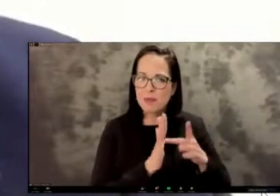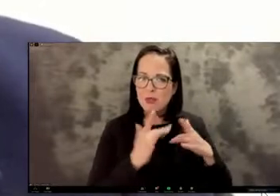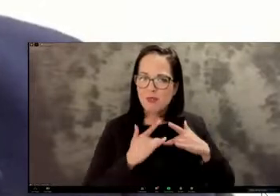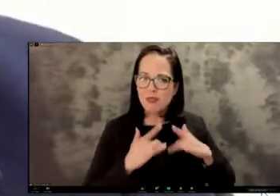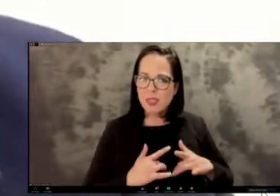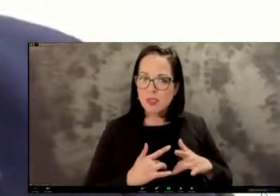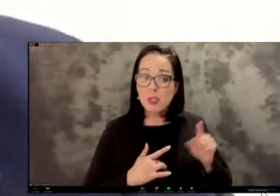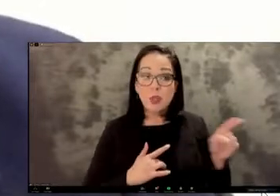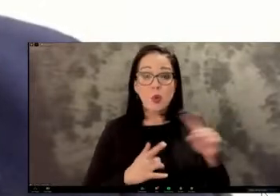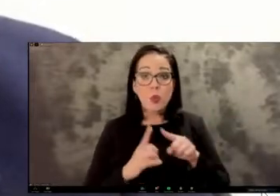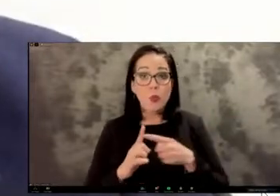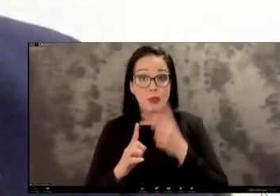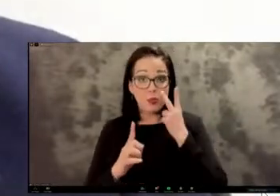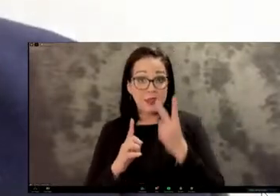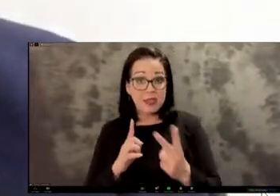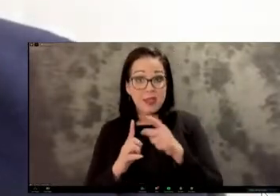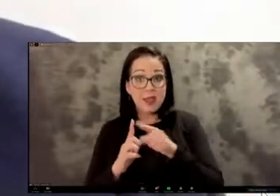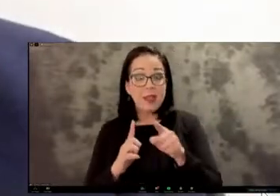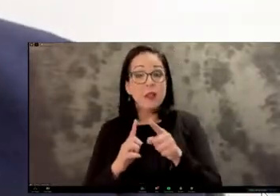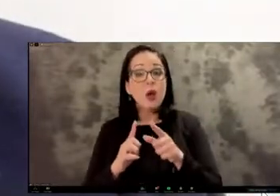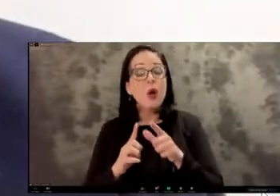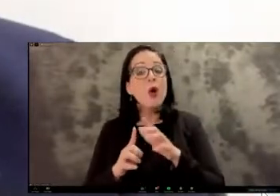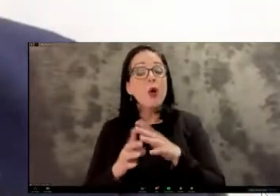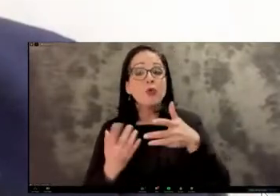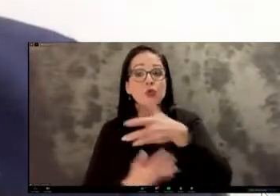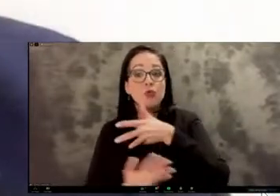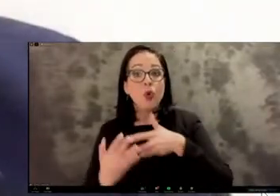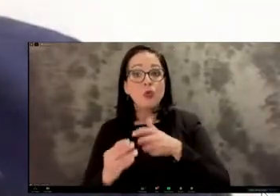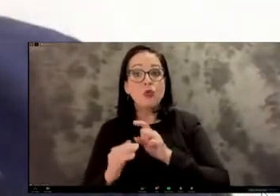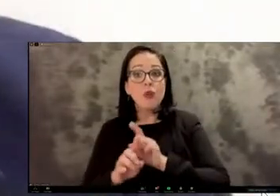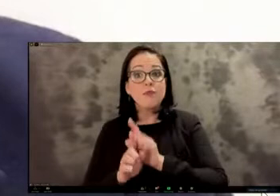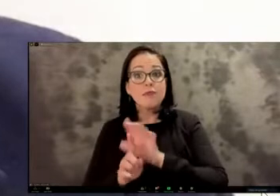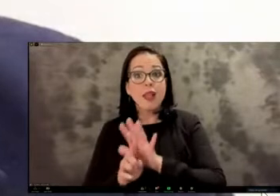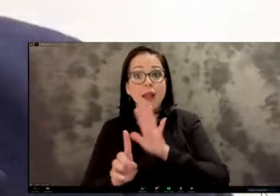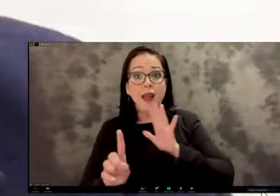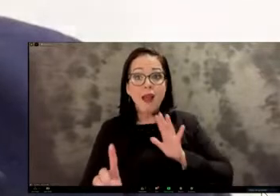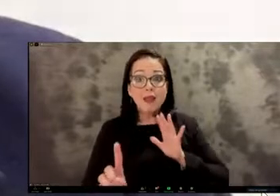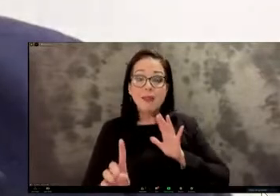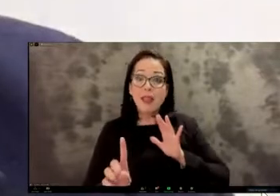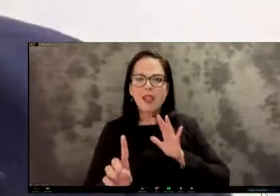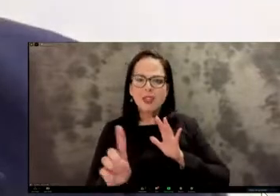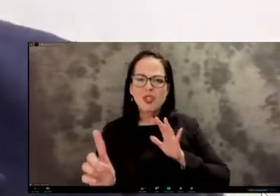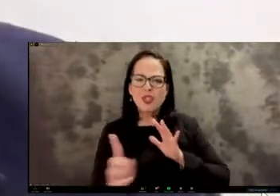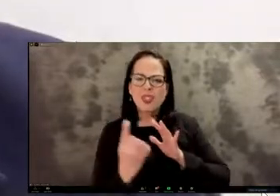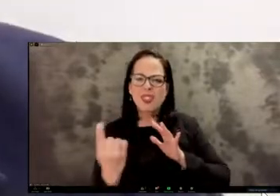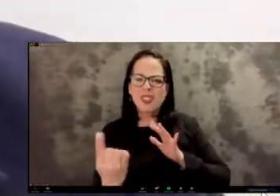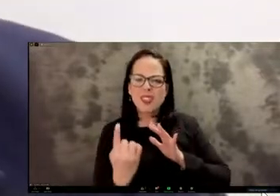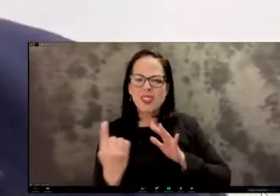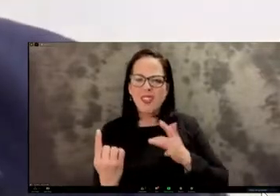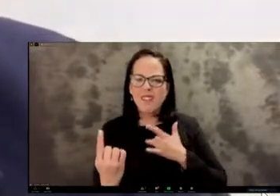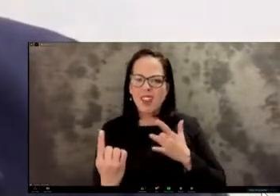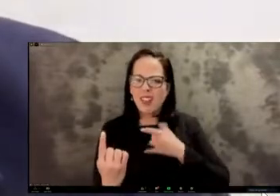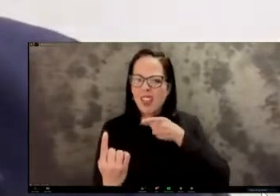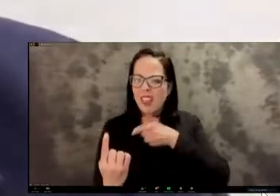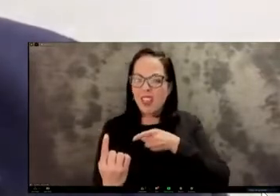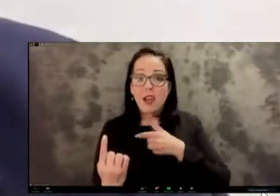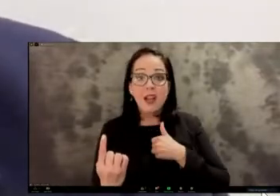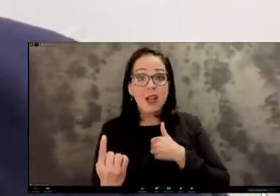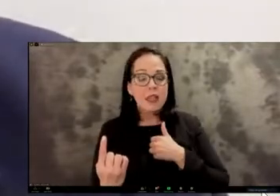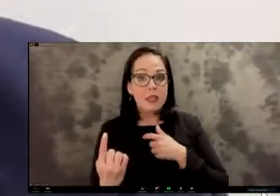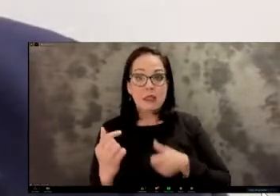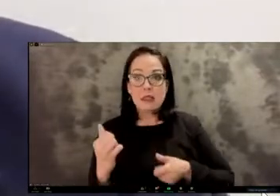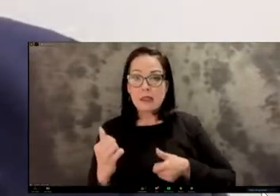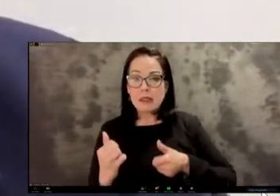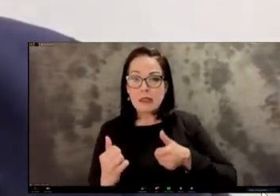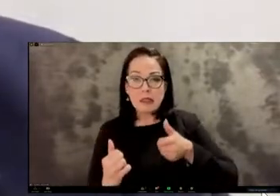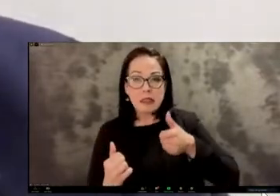rates of social isolation and individuals who say, I feel socially isolated, it is sky high